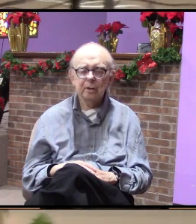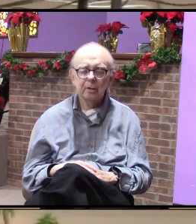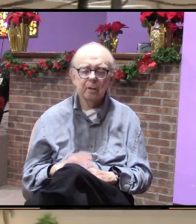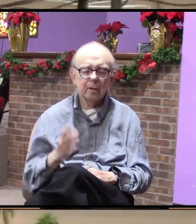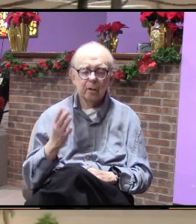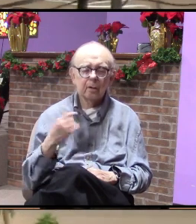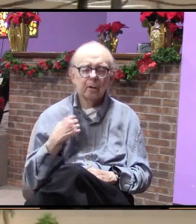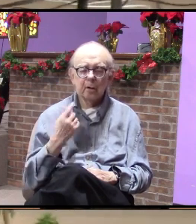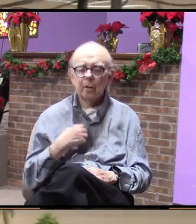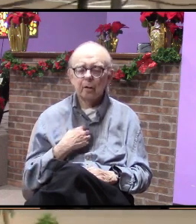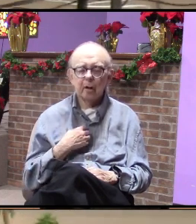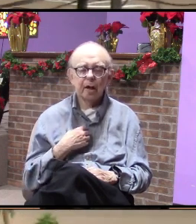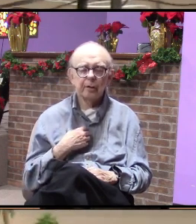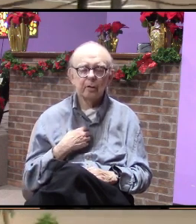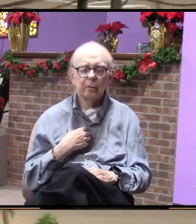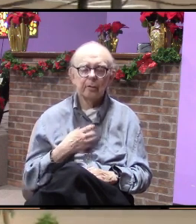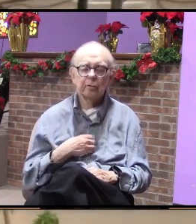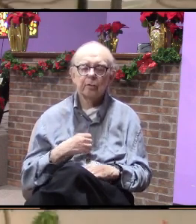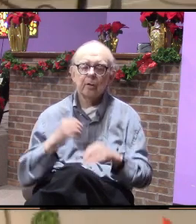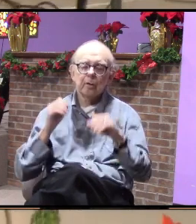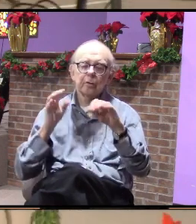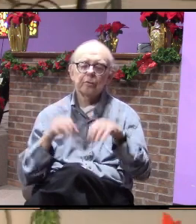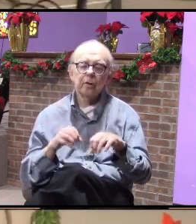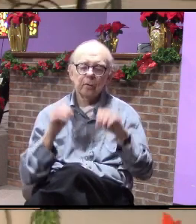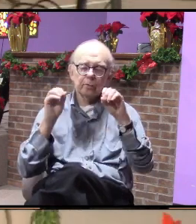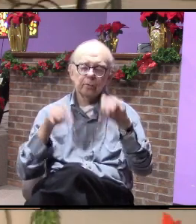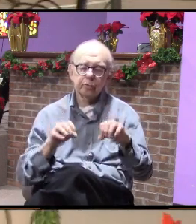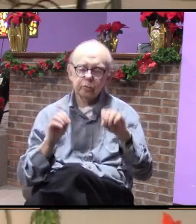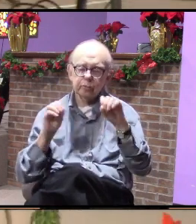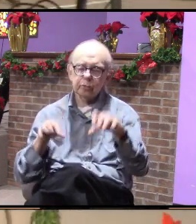why are we having all the snowstorms?